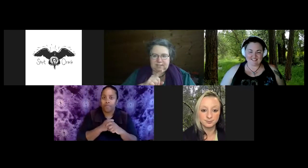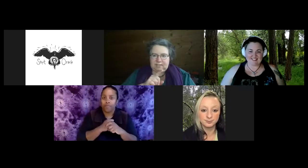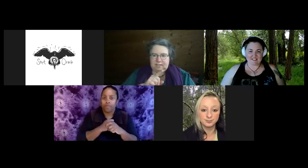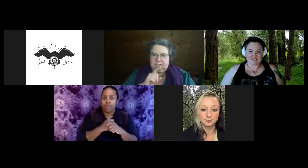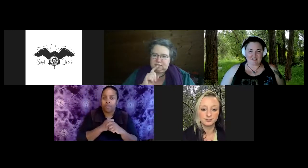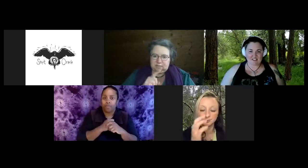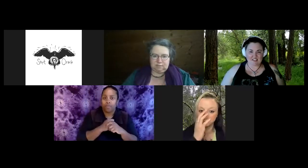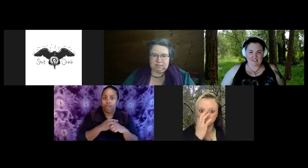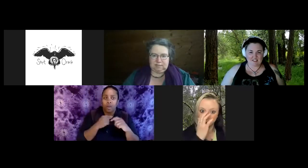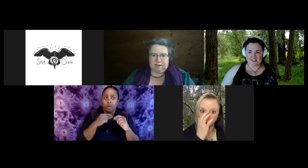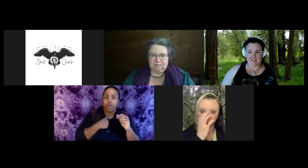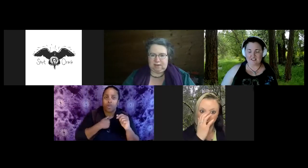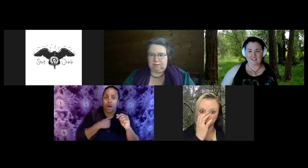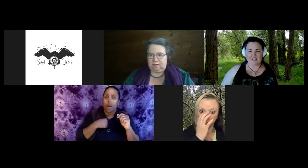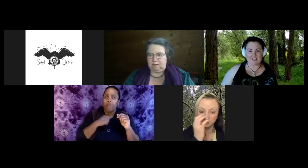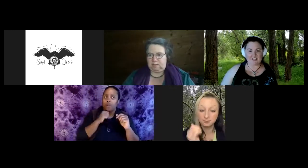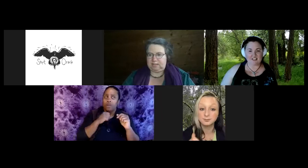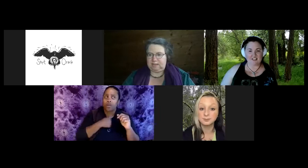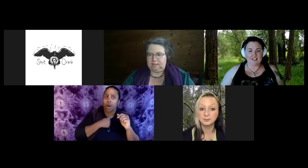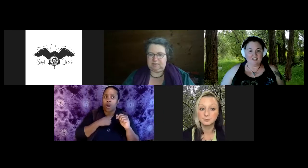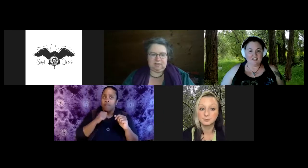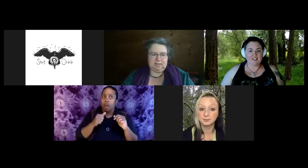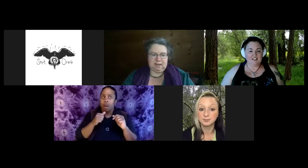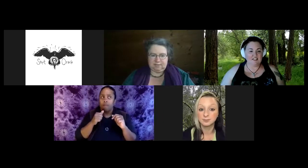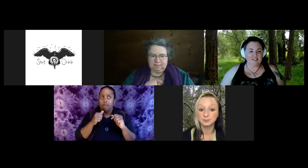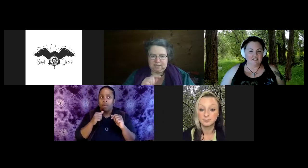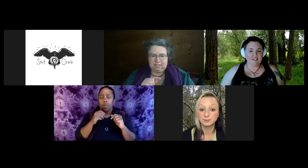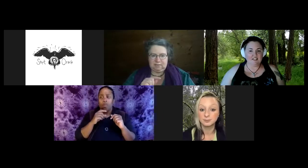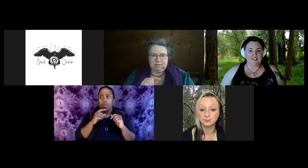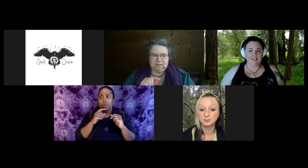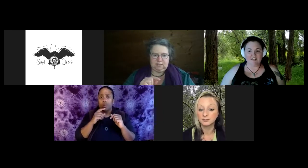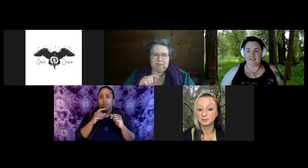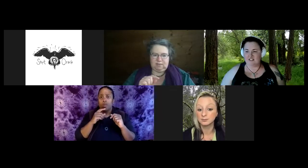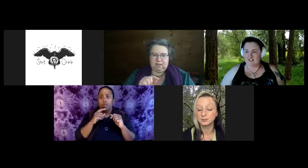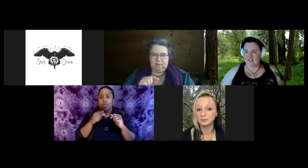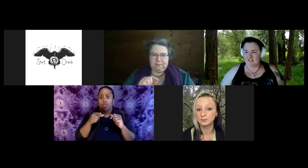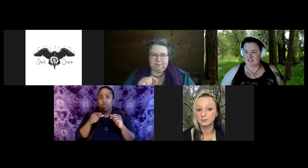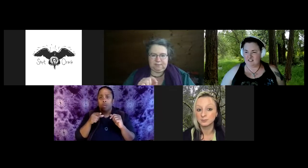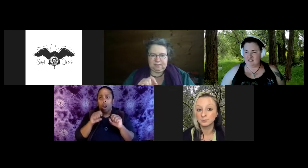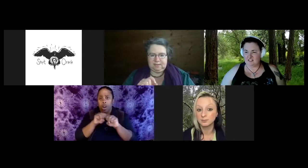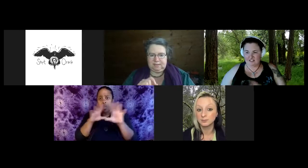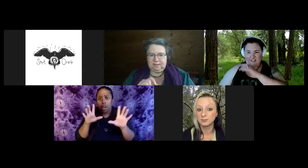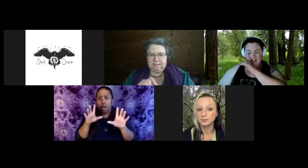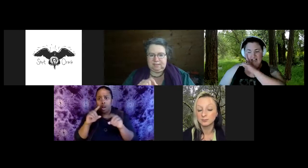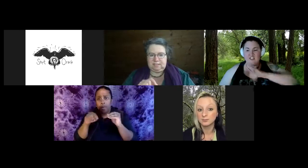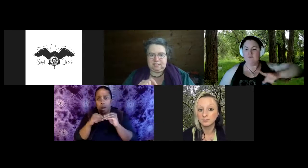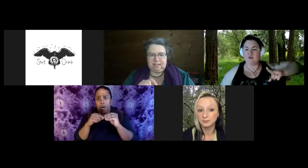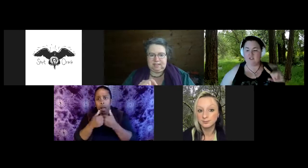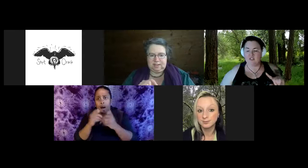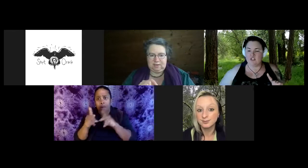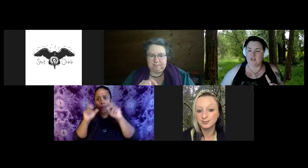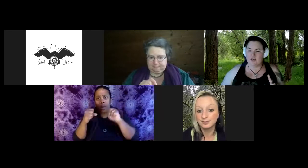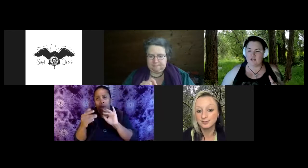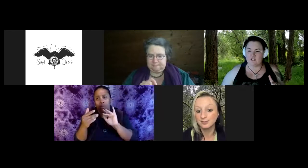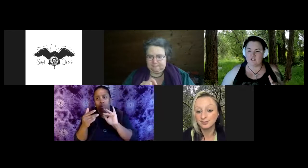fully paying attention. Is it really clear to everybody what your website is and how to reach out to you for the video? Did you say I it?